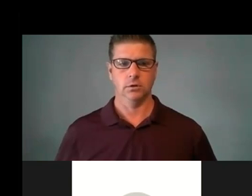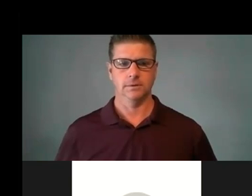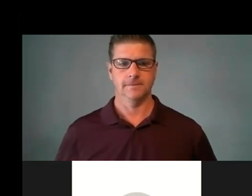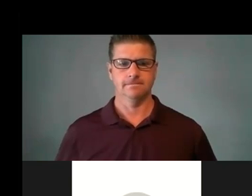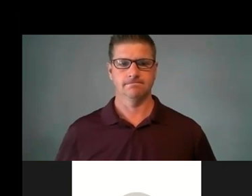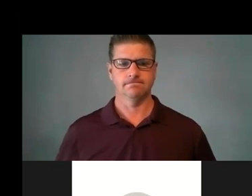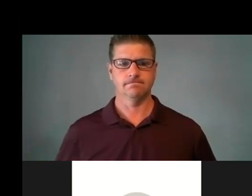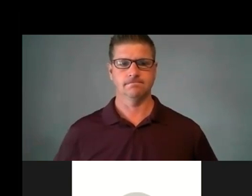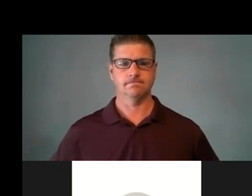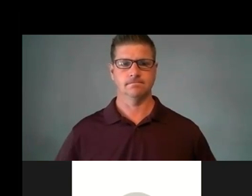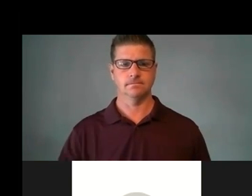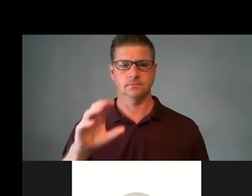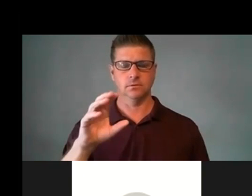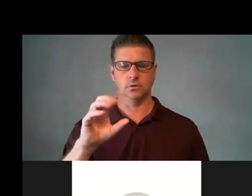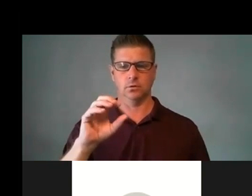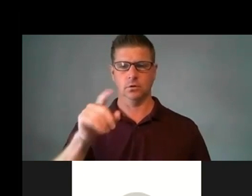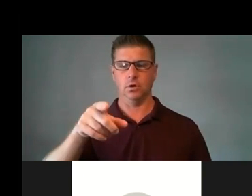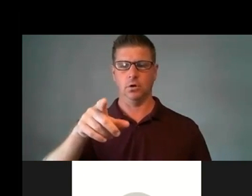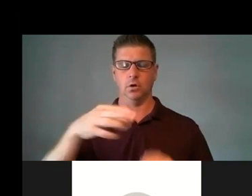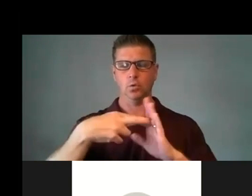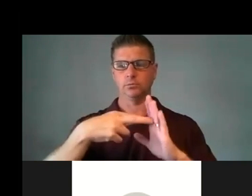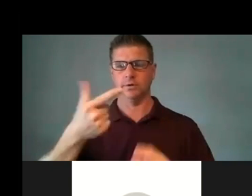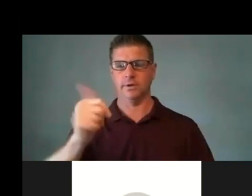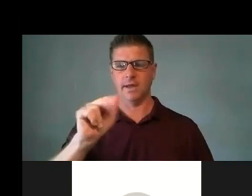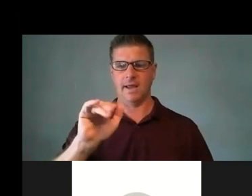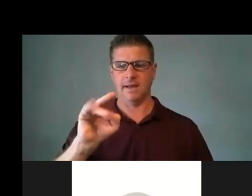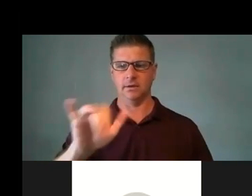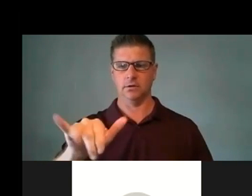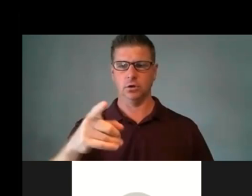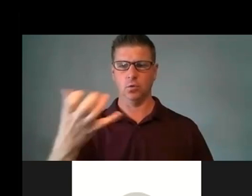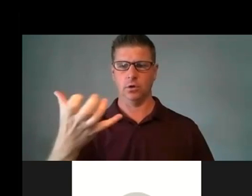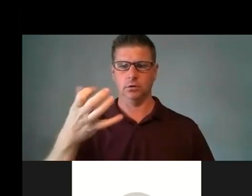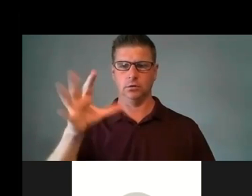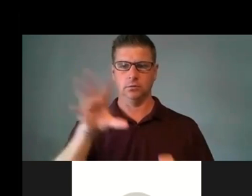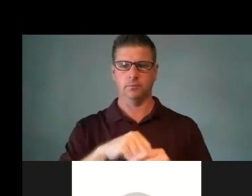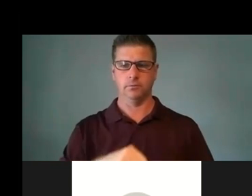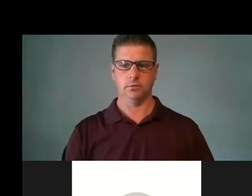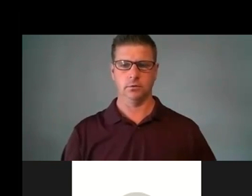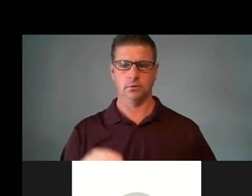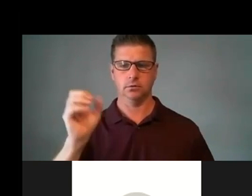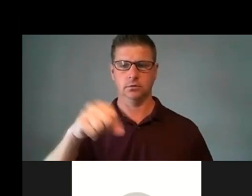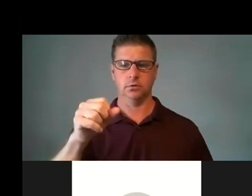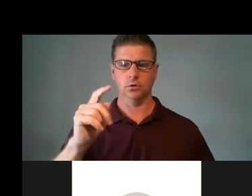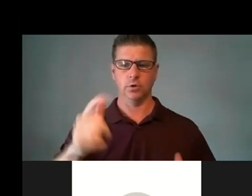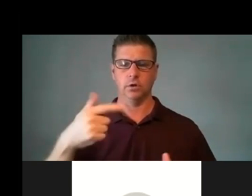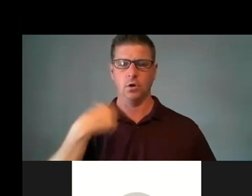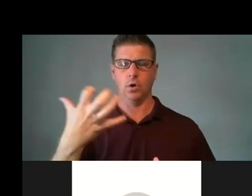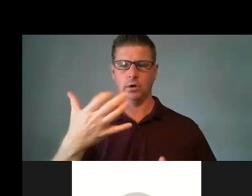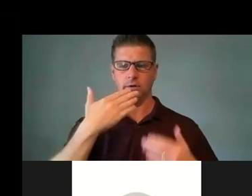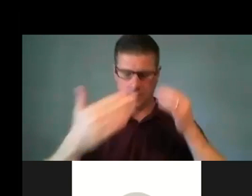So now, Representative Gainey, do you want to get in here? Yeah, just quickly, I just want to